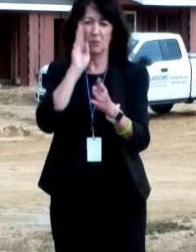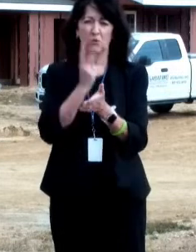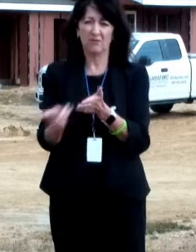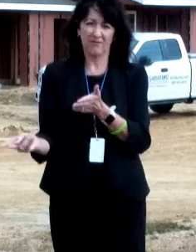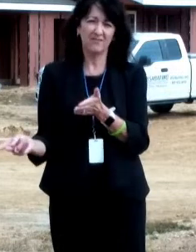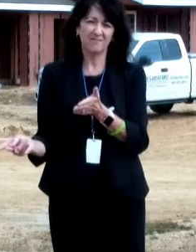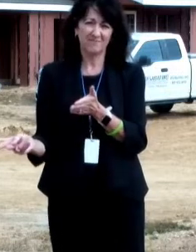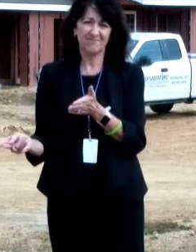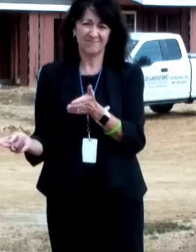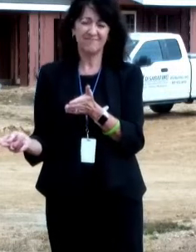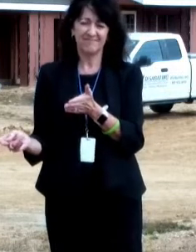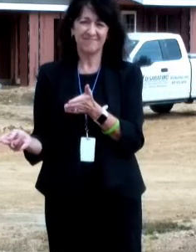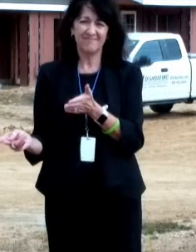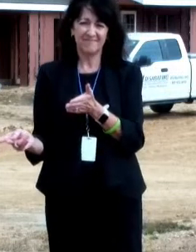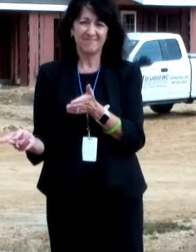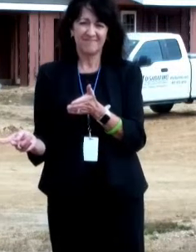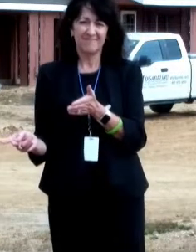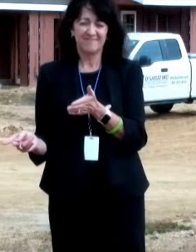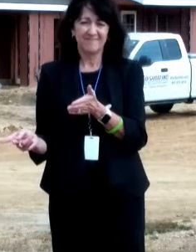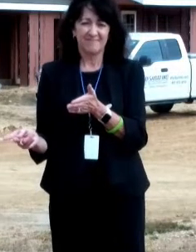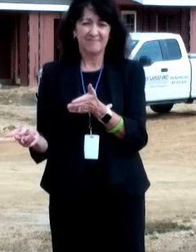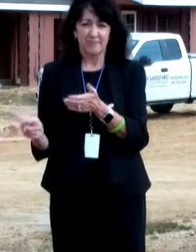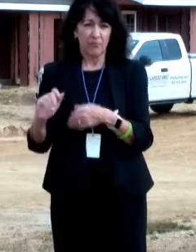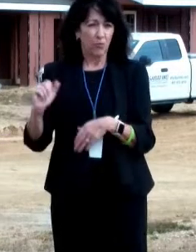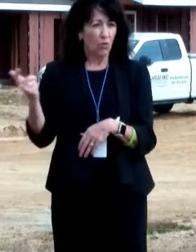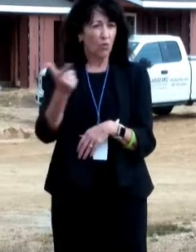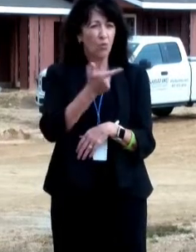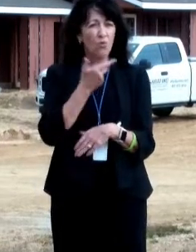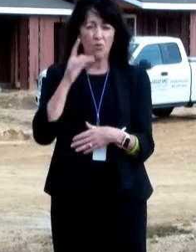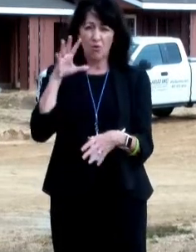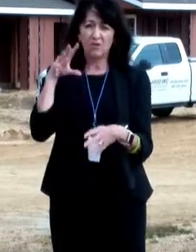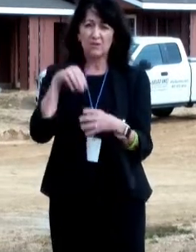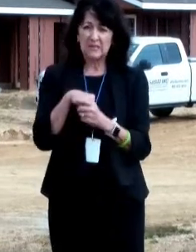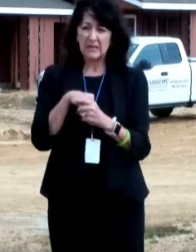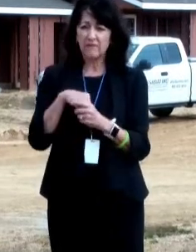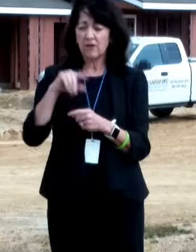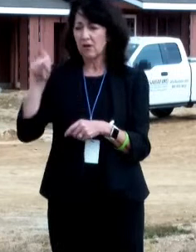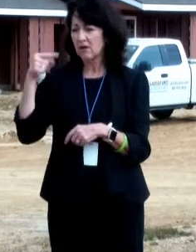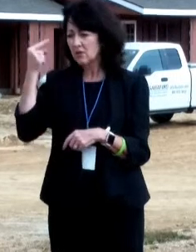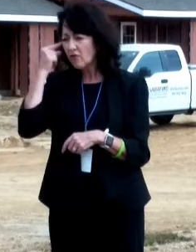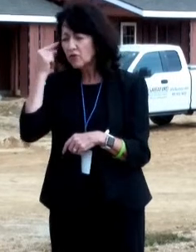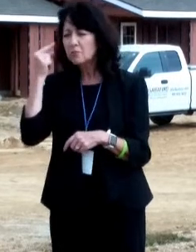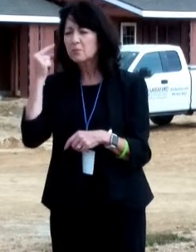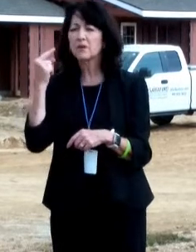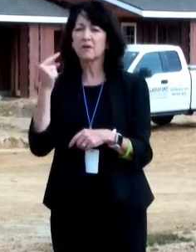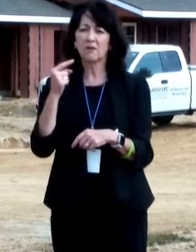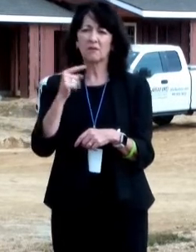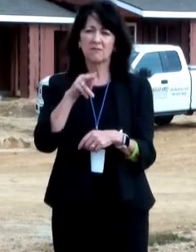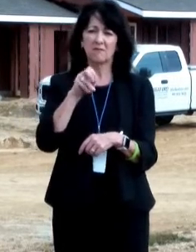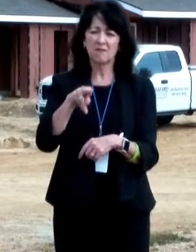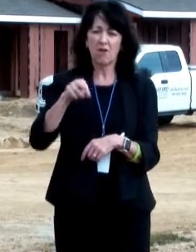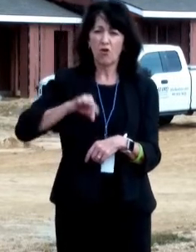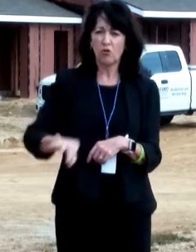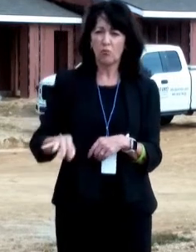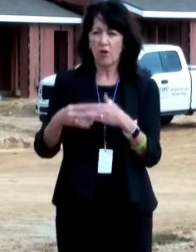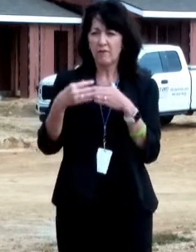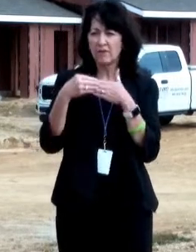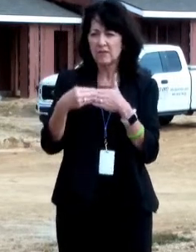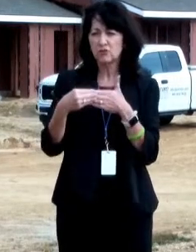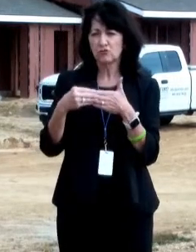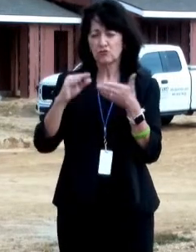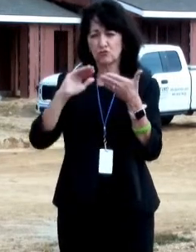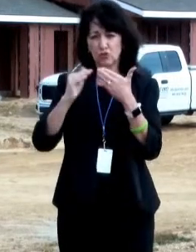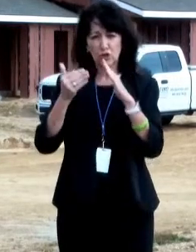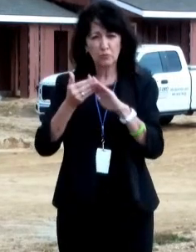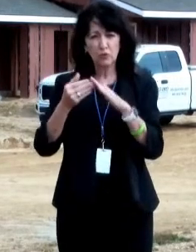vision, the people will perish. And as all of us who've been involved, either in government or in nonprofit leadership or in community development, have